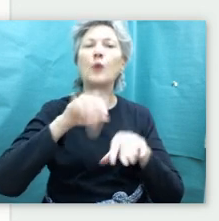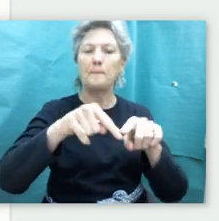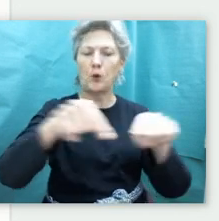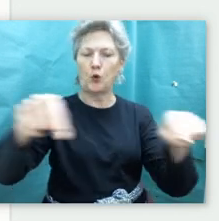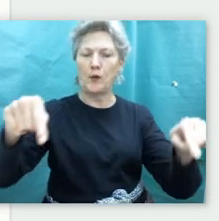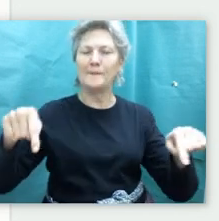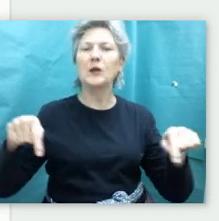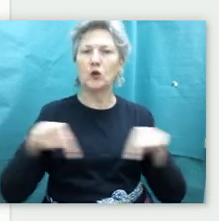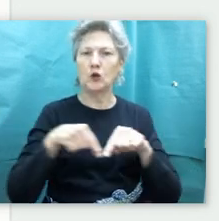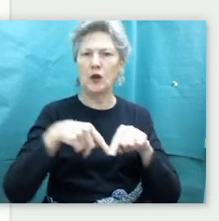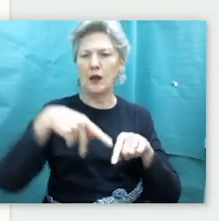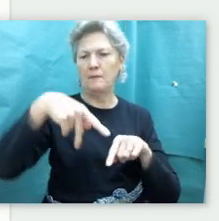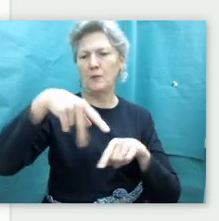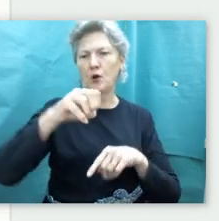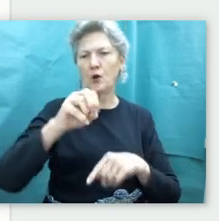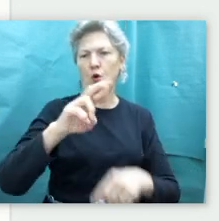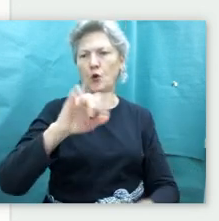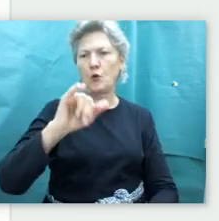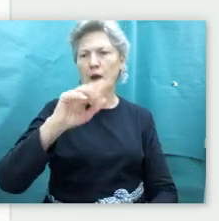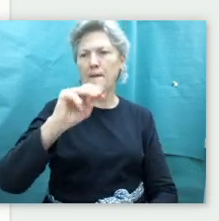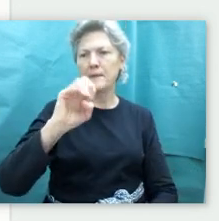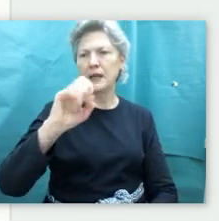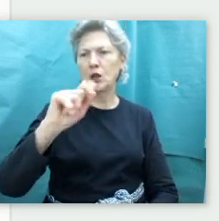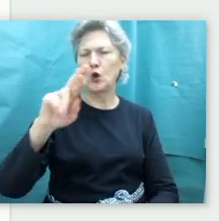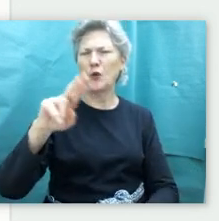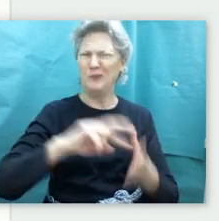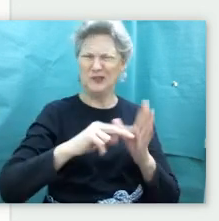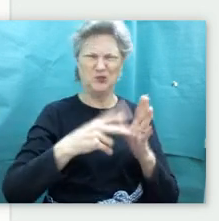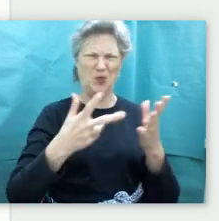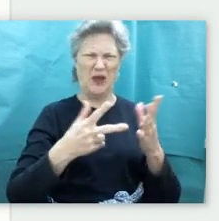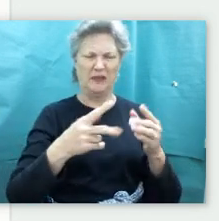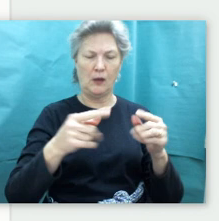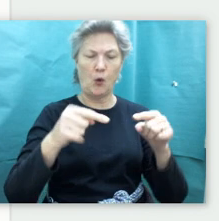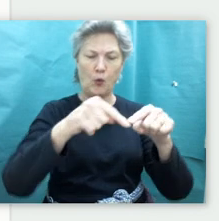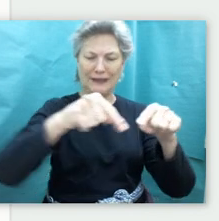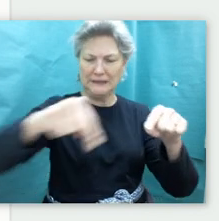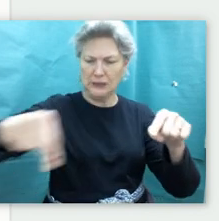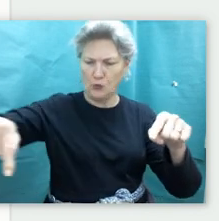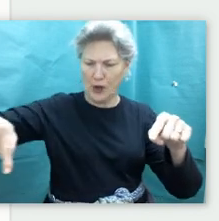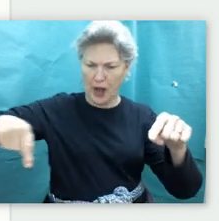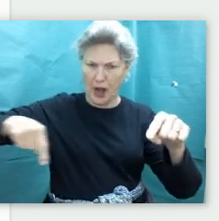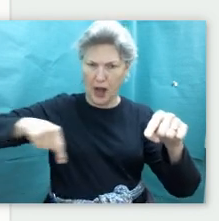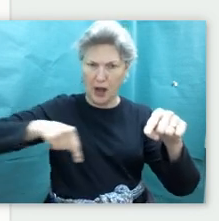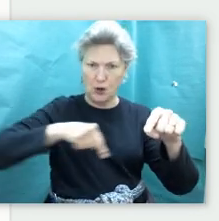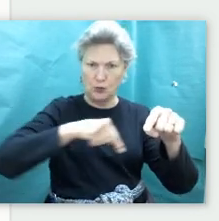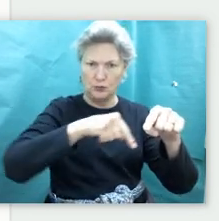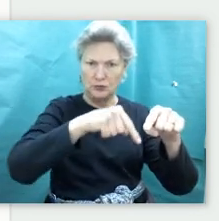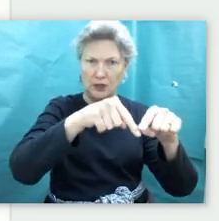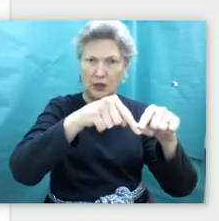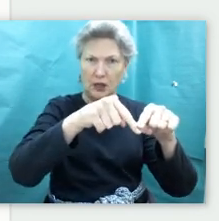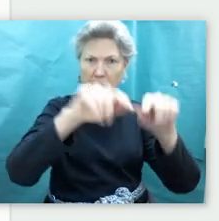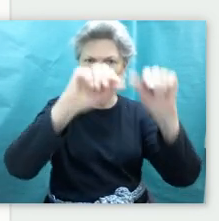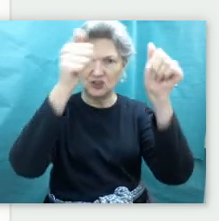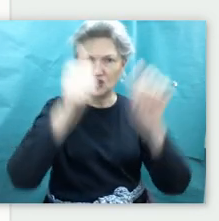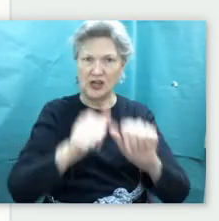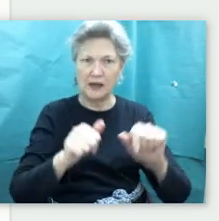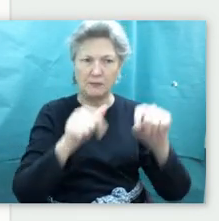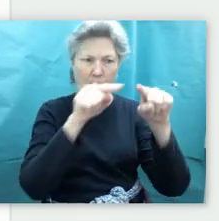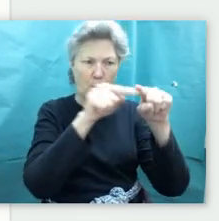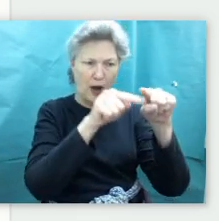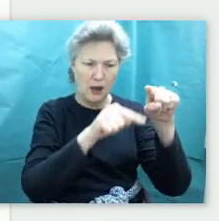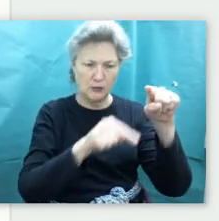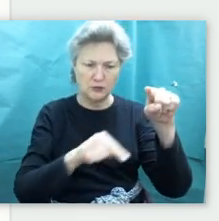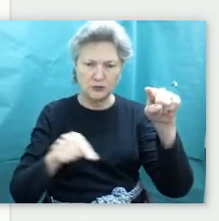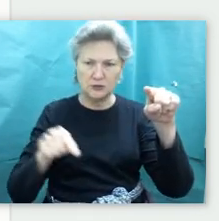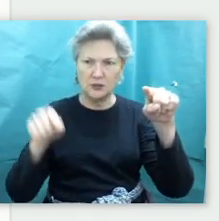means? That's right, perimeter is the distance around a shape. The distance around